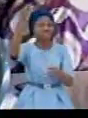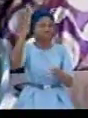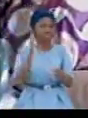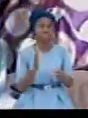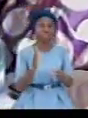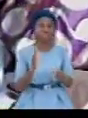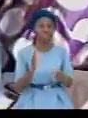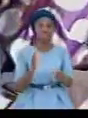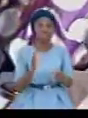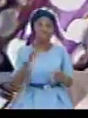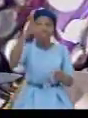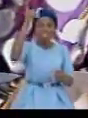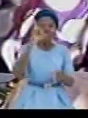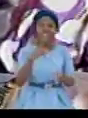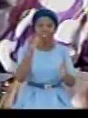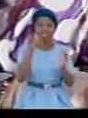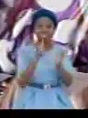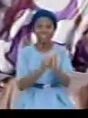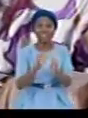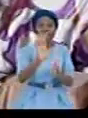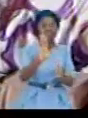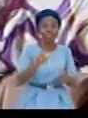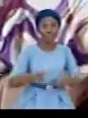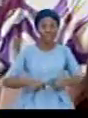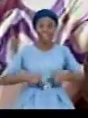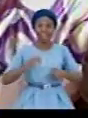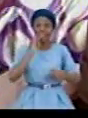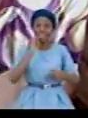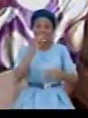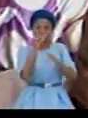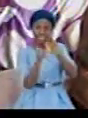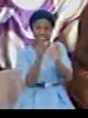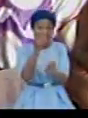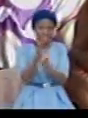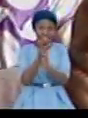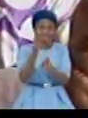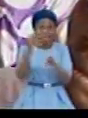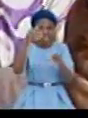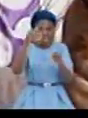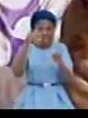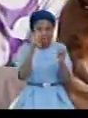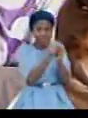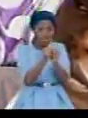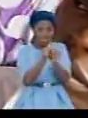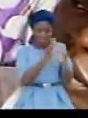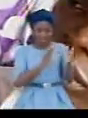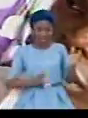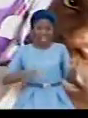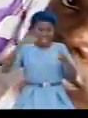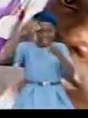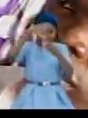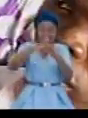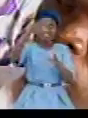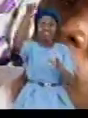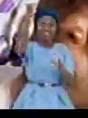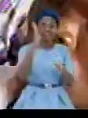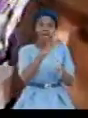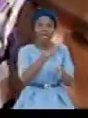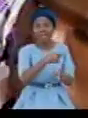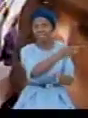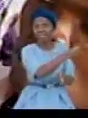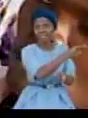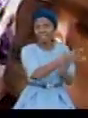fact, it says your life is hid with Christ in God, and they will not overpower you